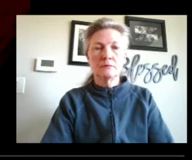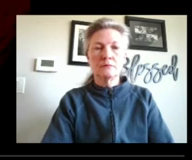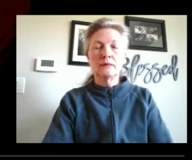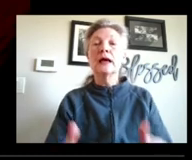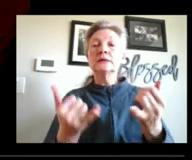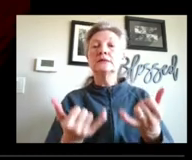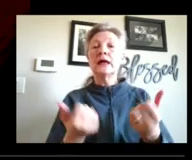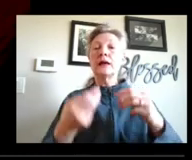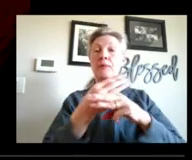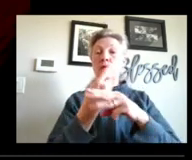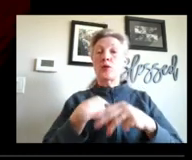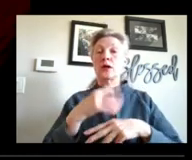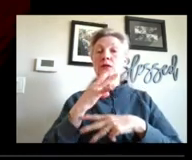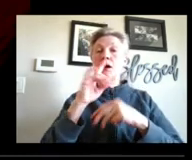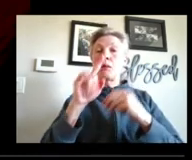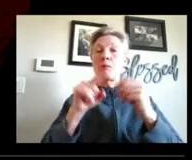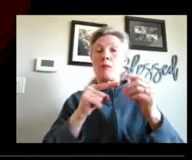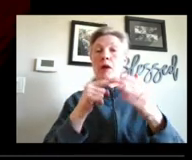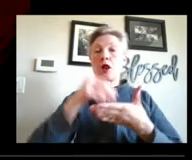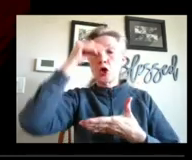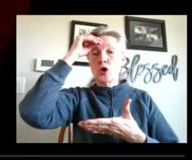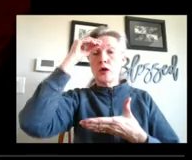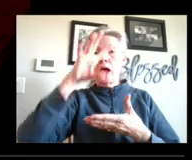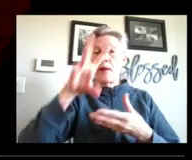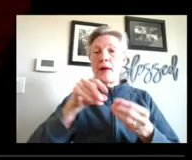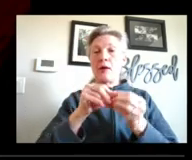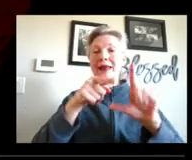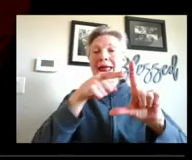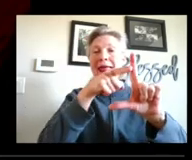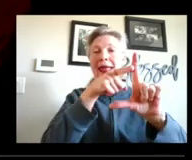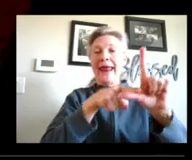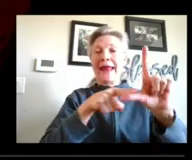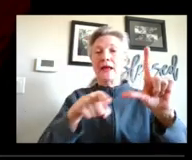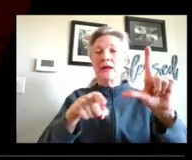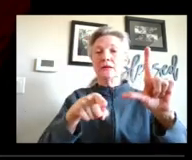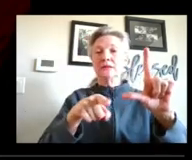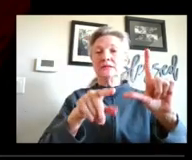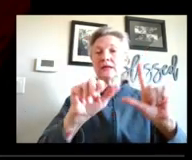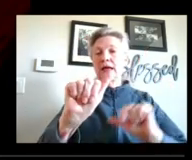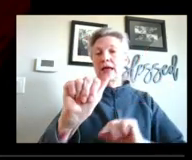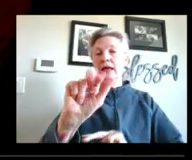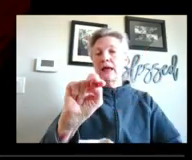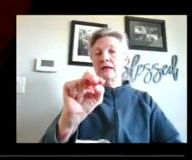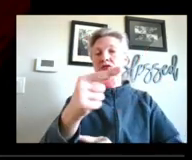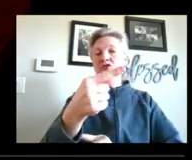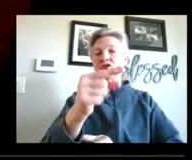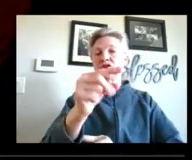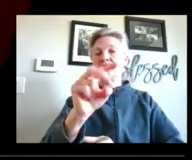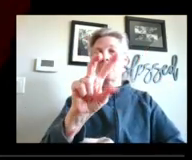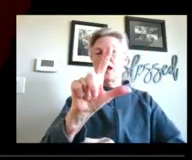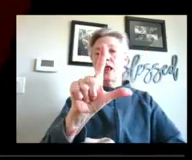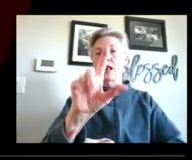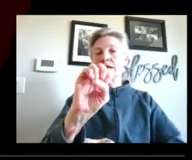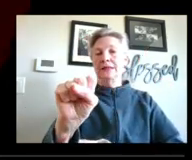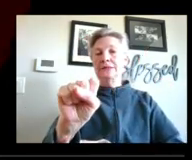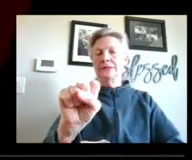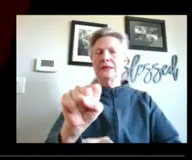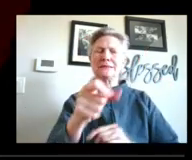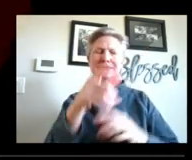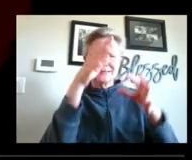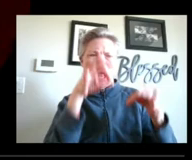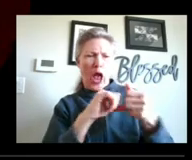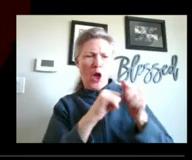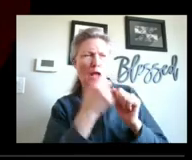Today in math, we're going to talk about angles, and we're going to decide how can I look at a shape and understand how many angles it